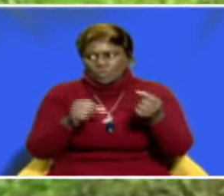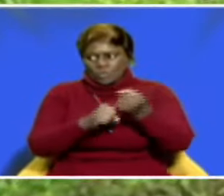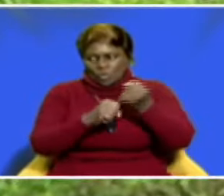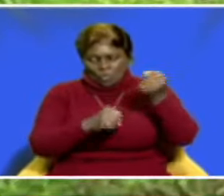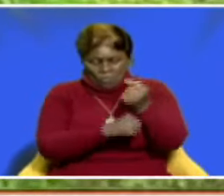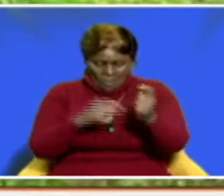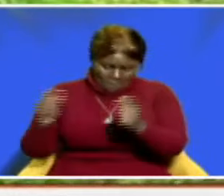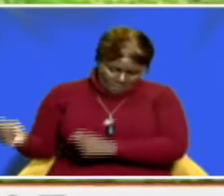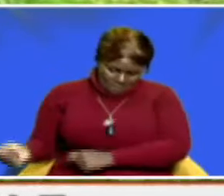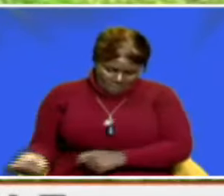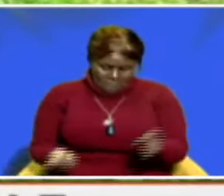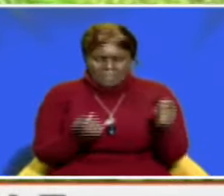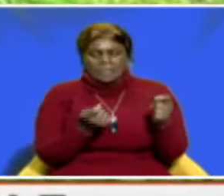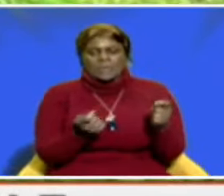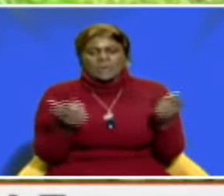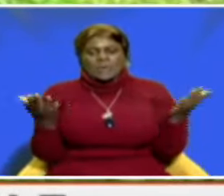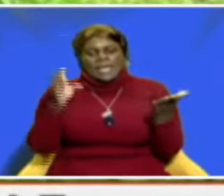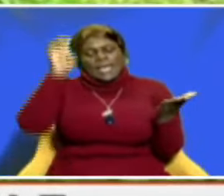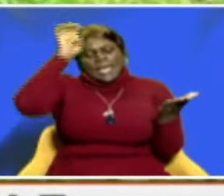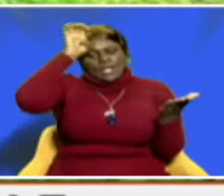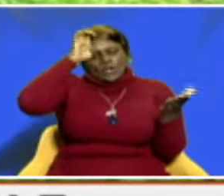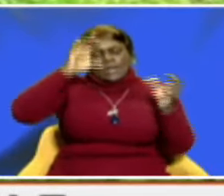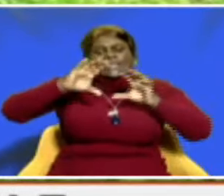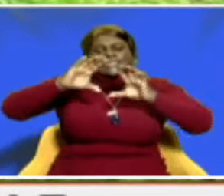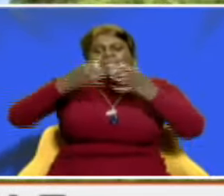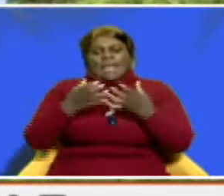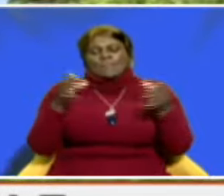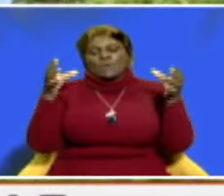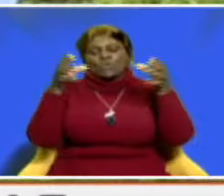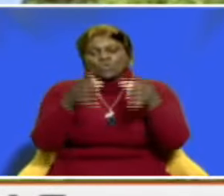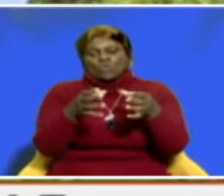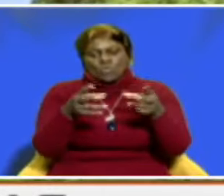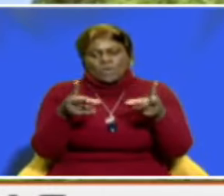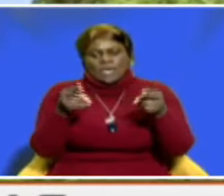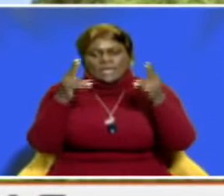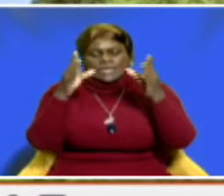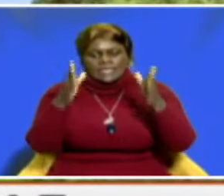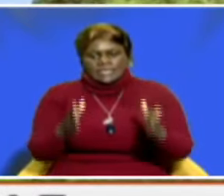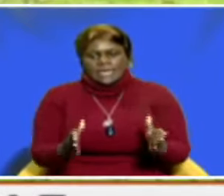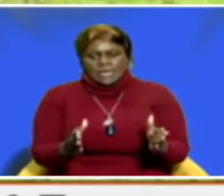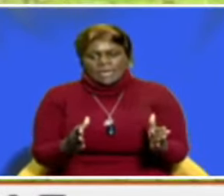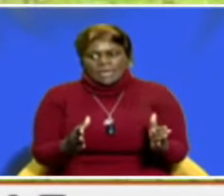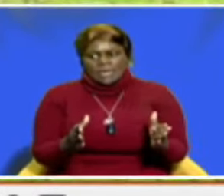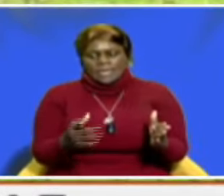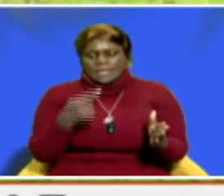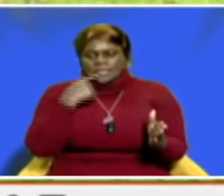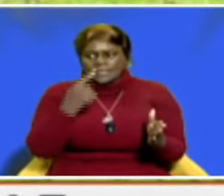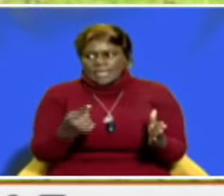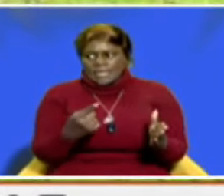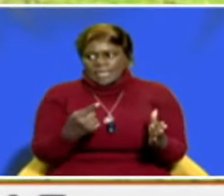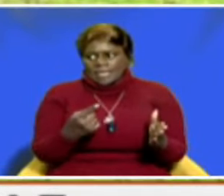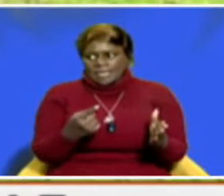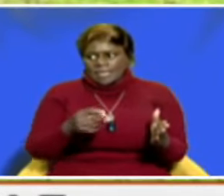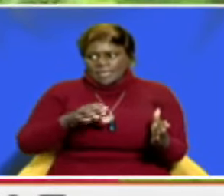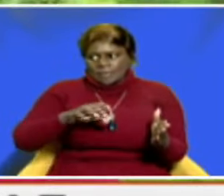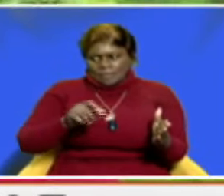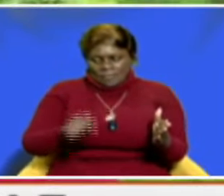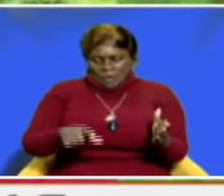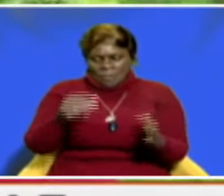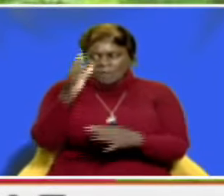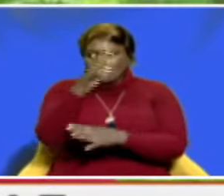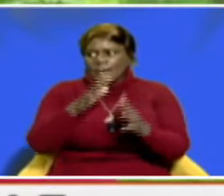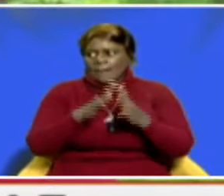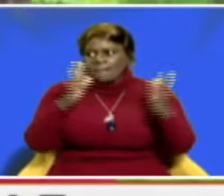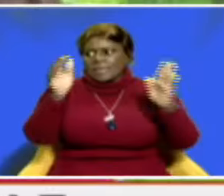golf tournament at the Eldoret Club. The group editor-in-chief Ocheng Rapura said tree planting is a